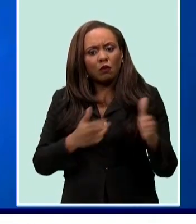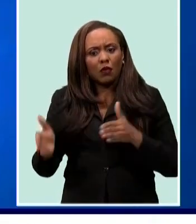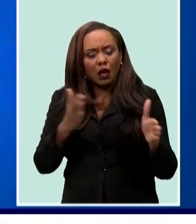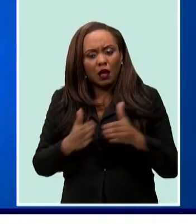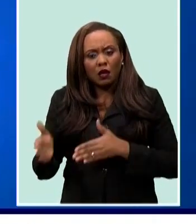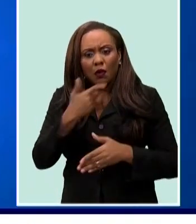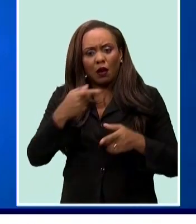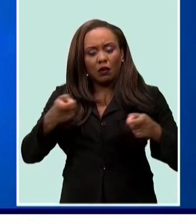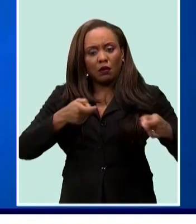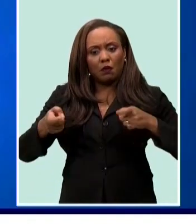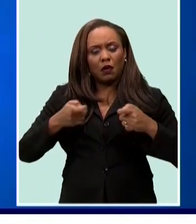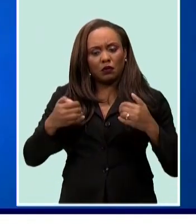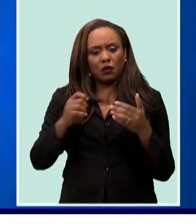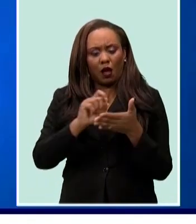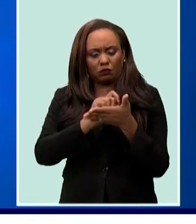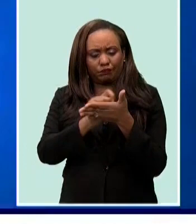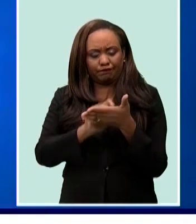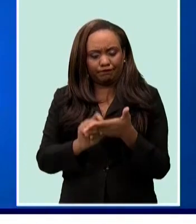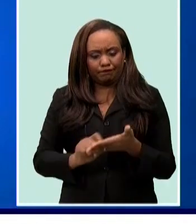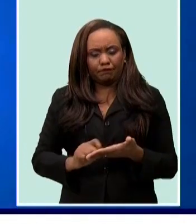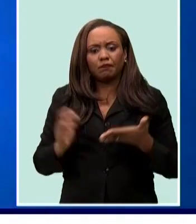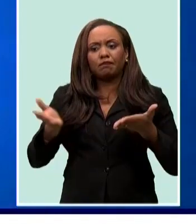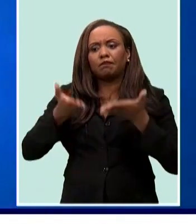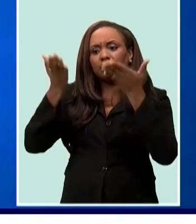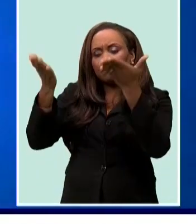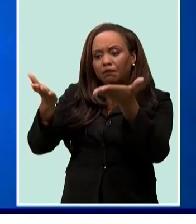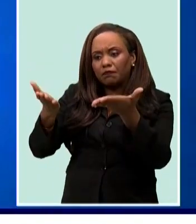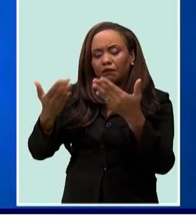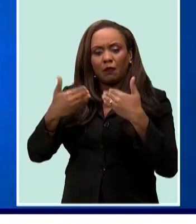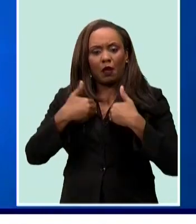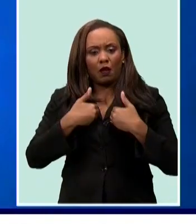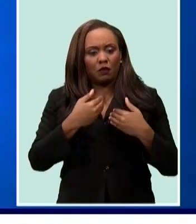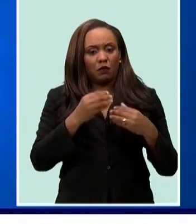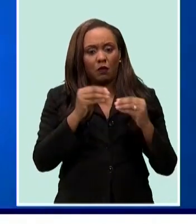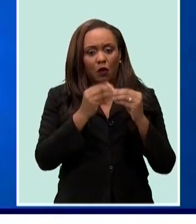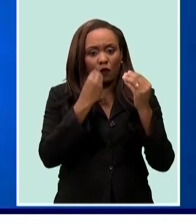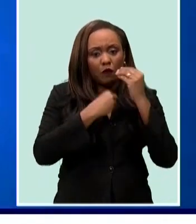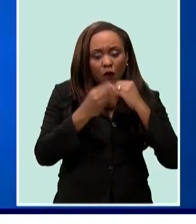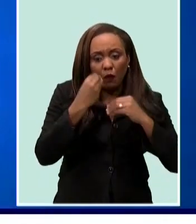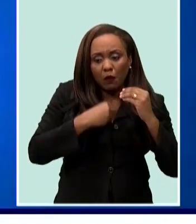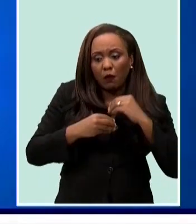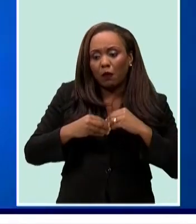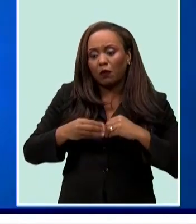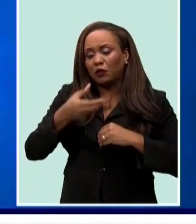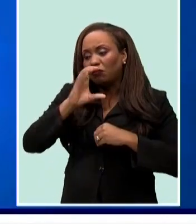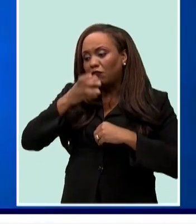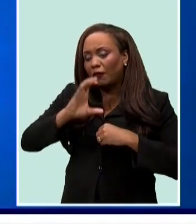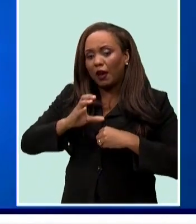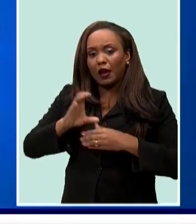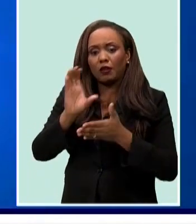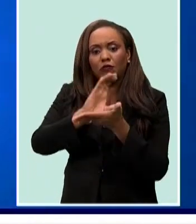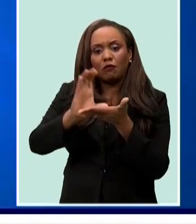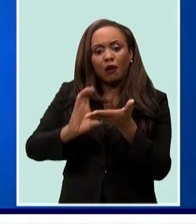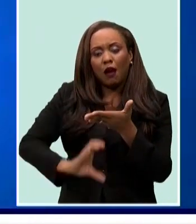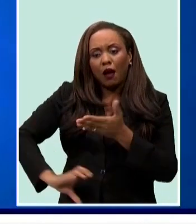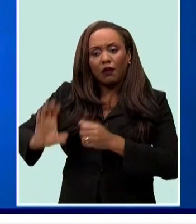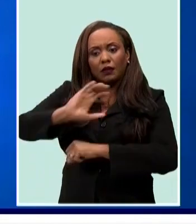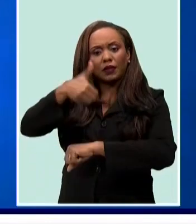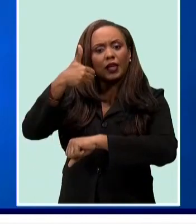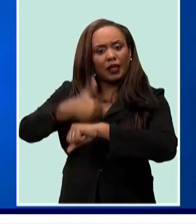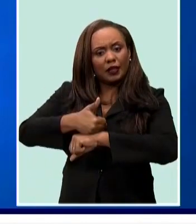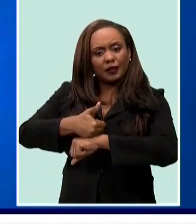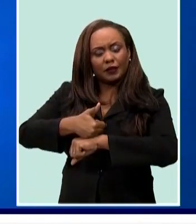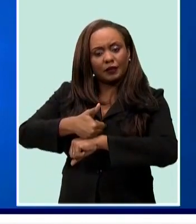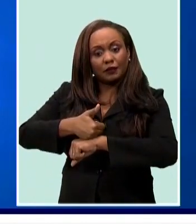some proposals to have some food and beverage concessions and some craft set up and those new